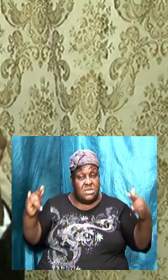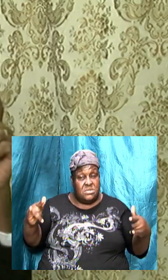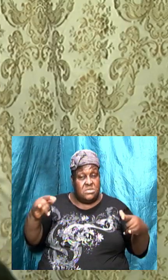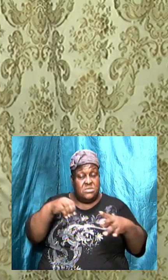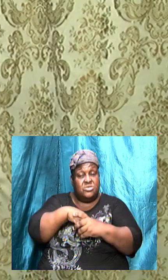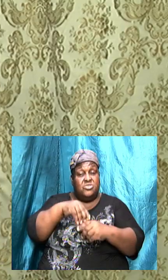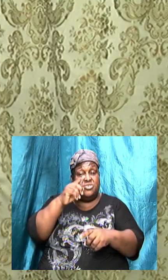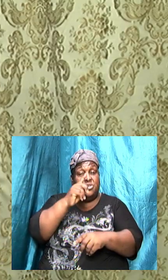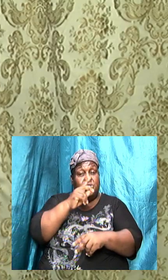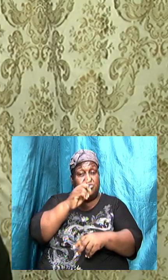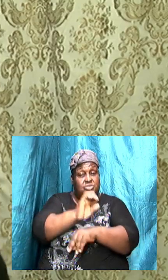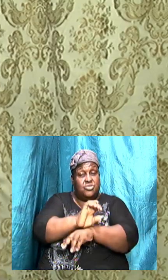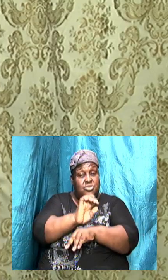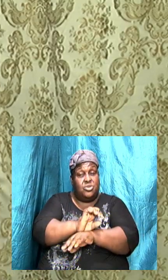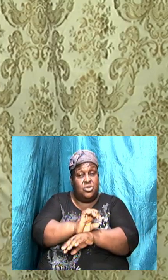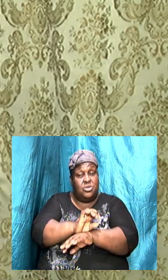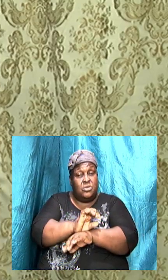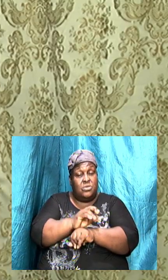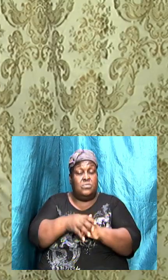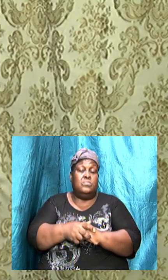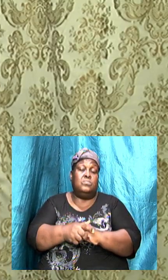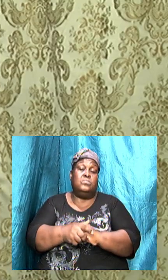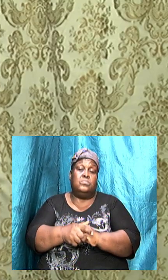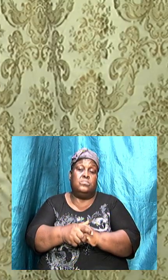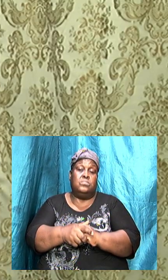church, if we might just use the term.